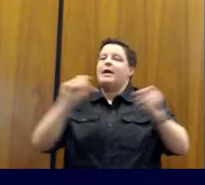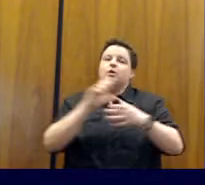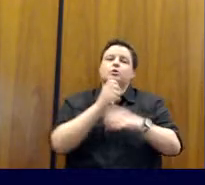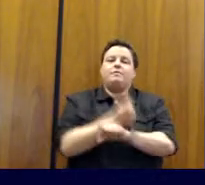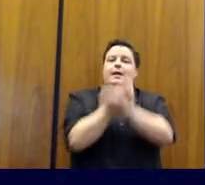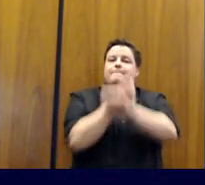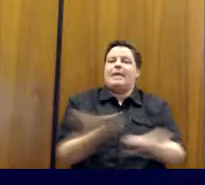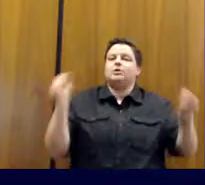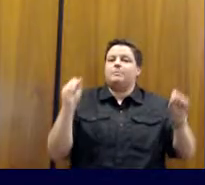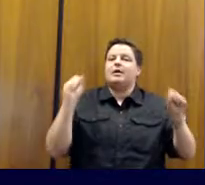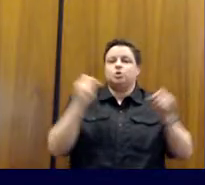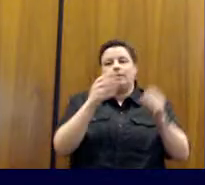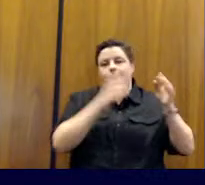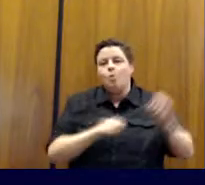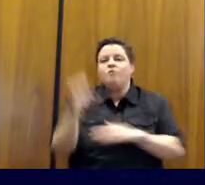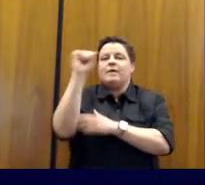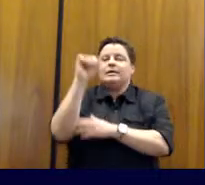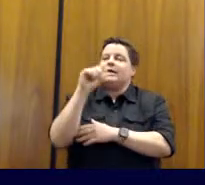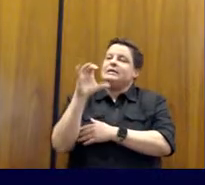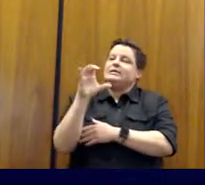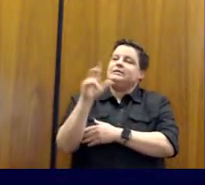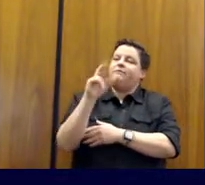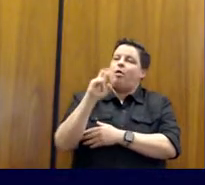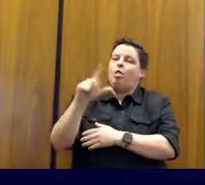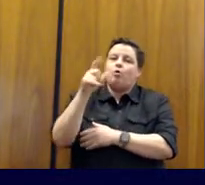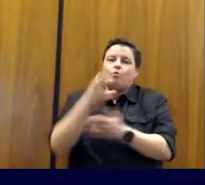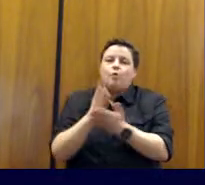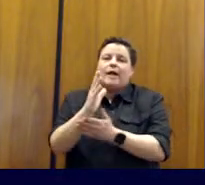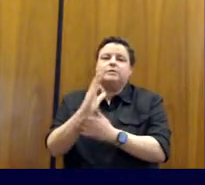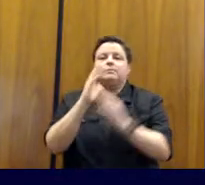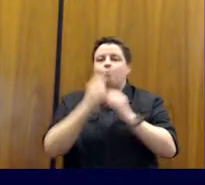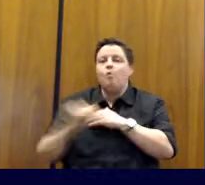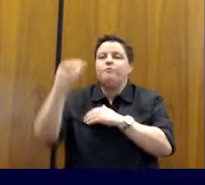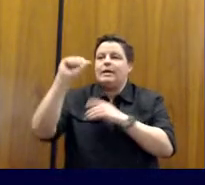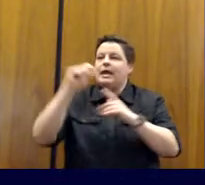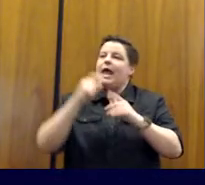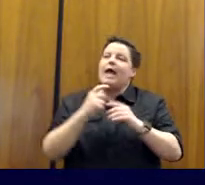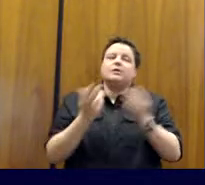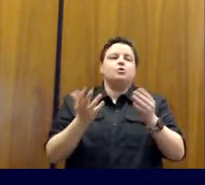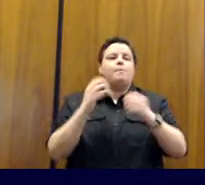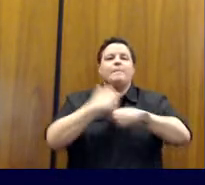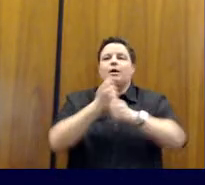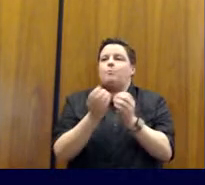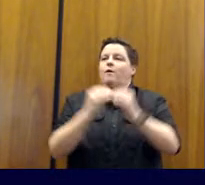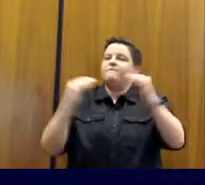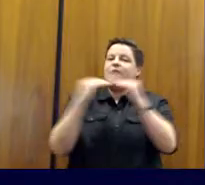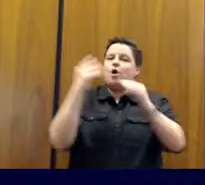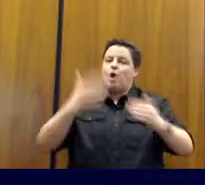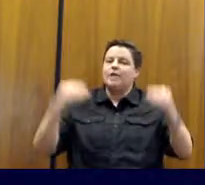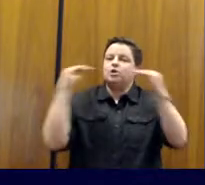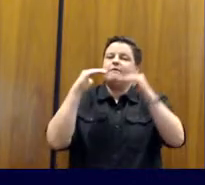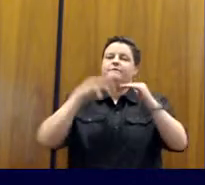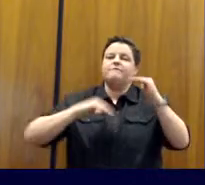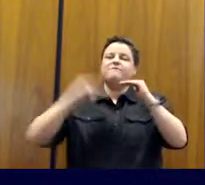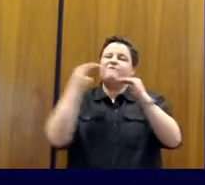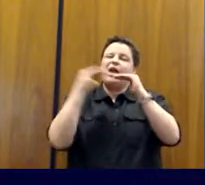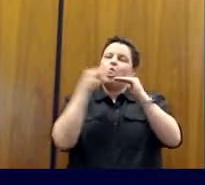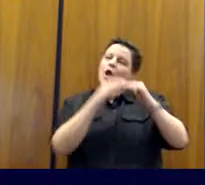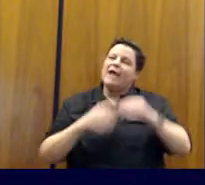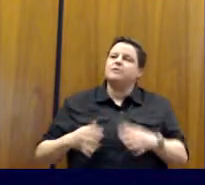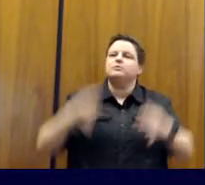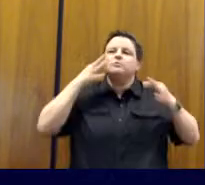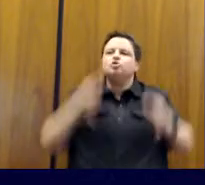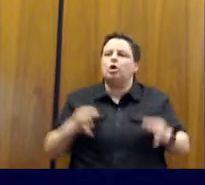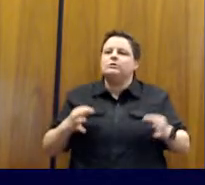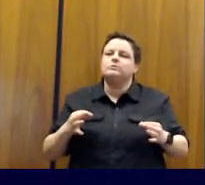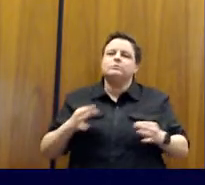movement, the civil rights movement, and other movements to create a more fair and just society for all. And whereas women in Genesee County